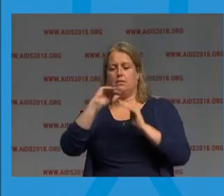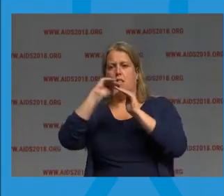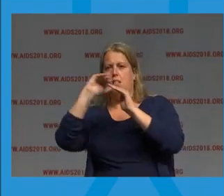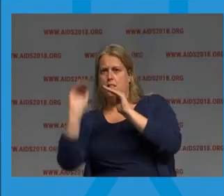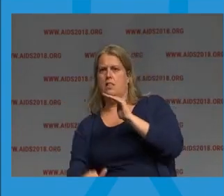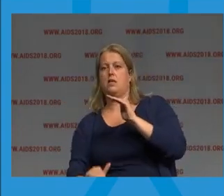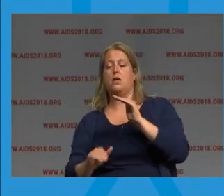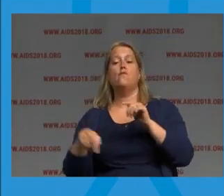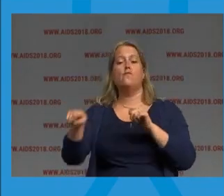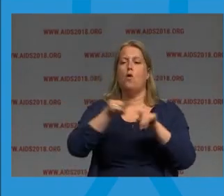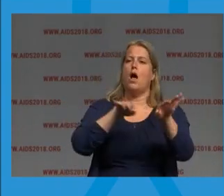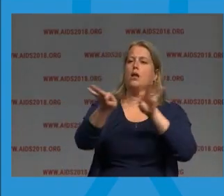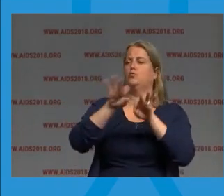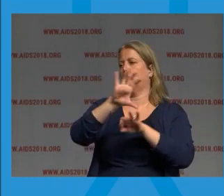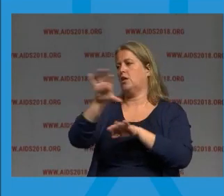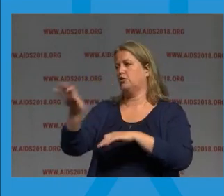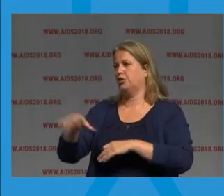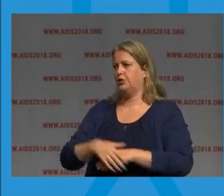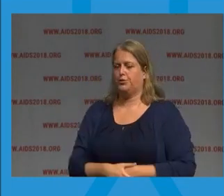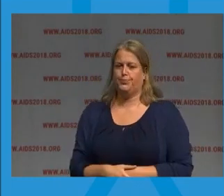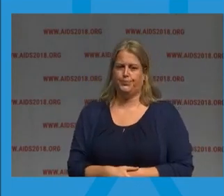countries.